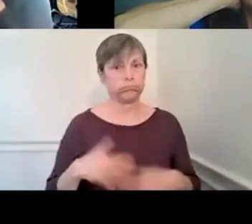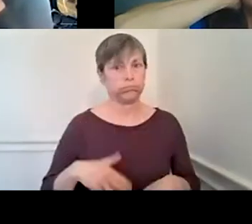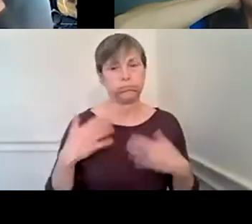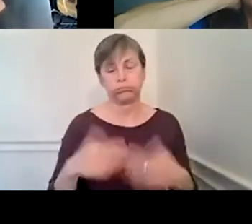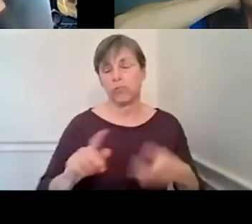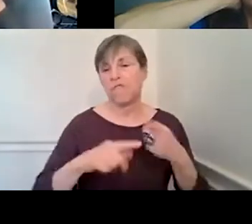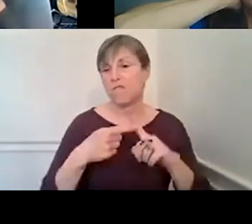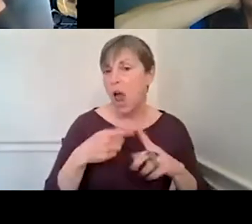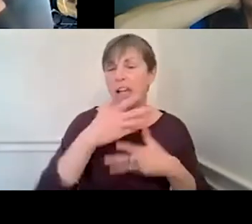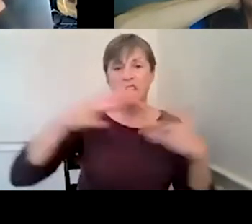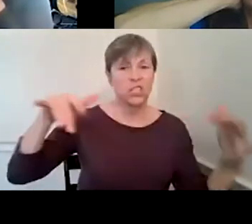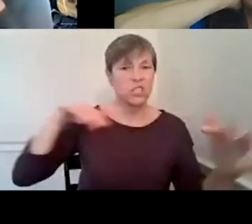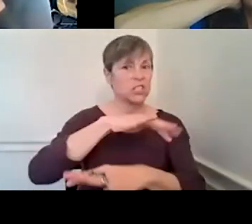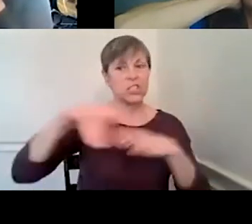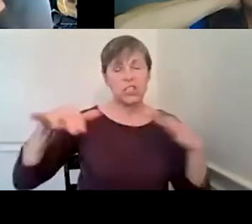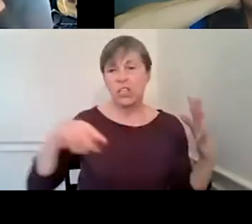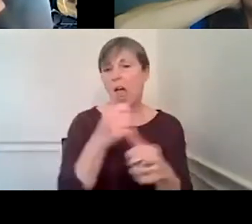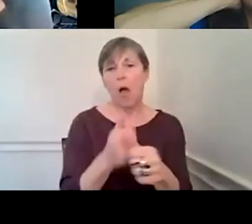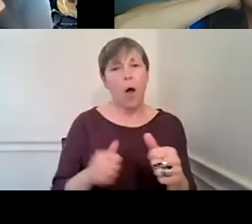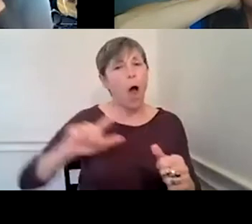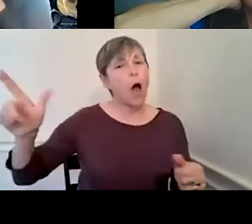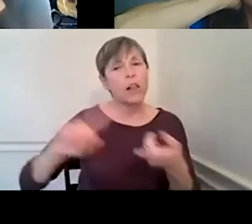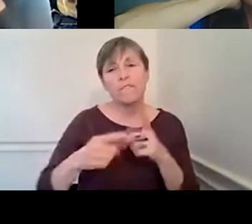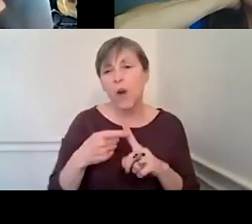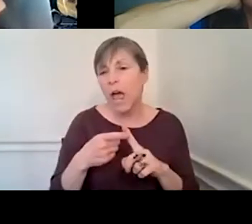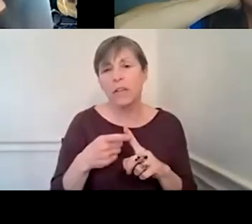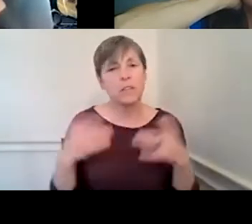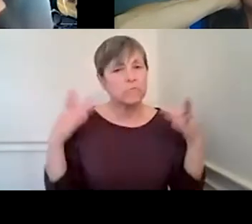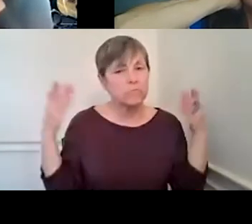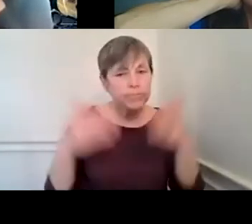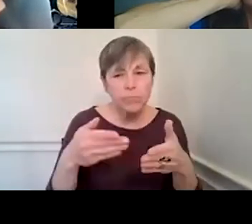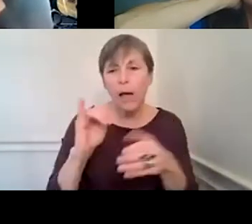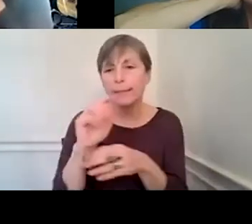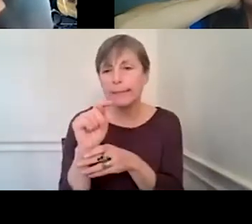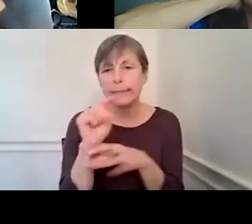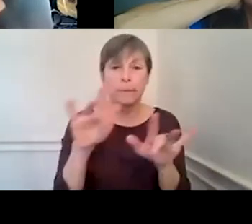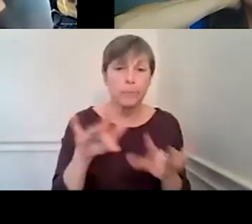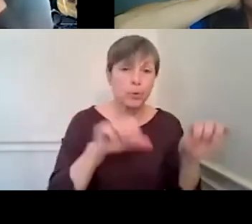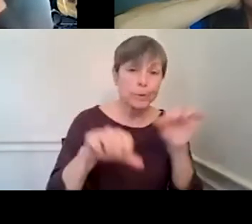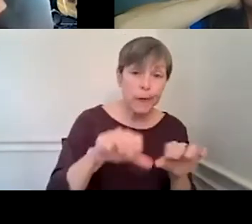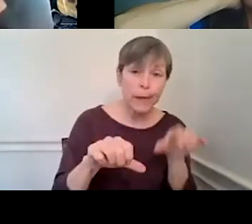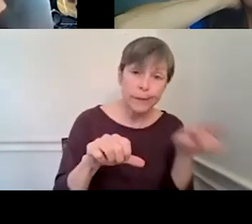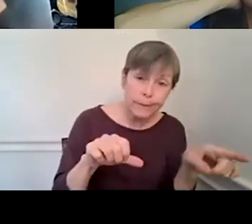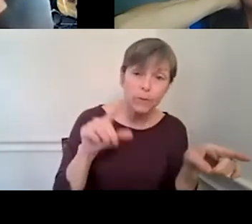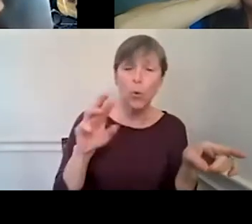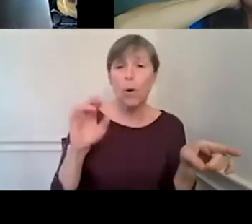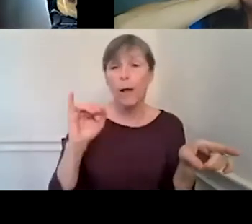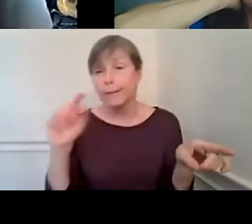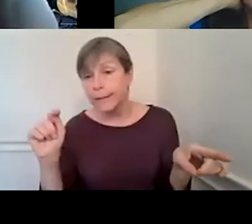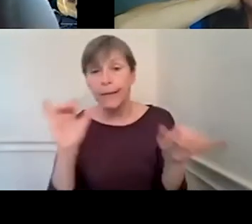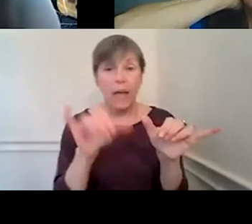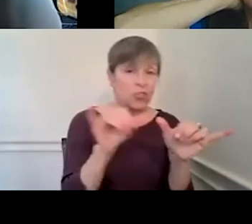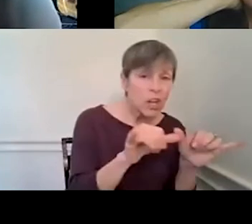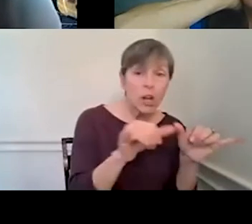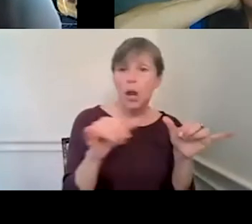friends are pretty much every other one something to do with IT, whether it was computer science next door or it was engineer. Well, I